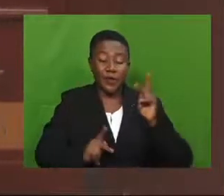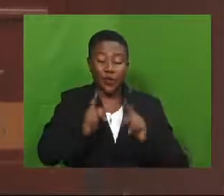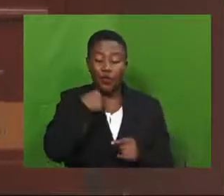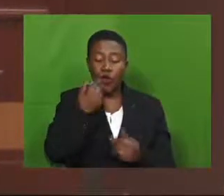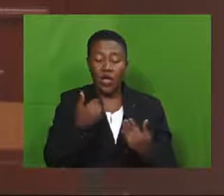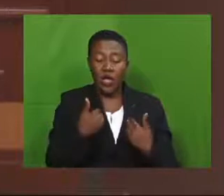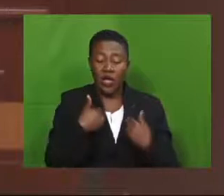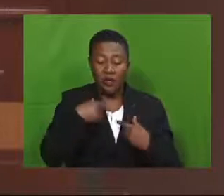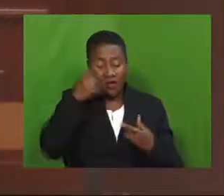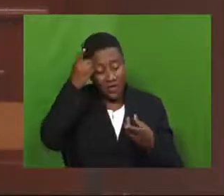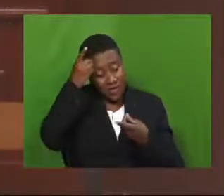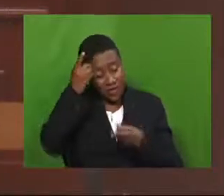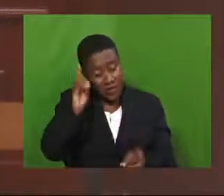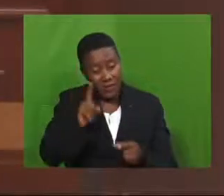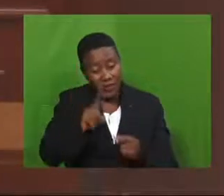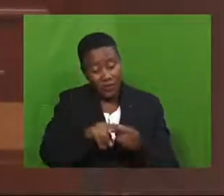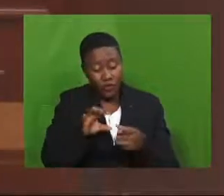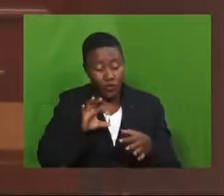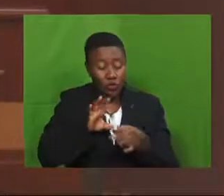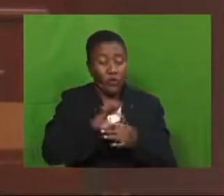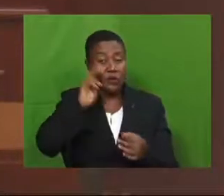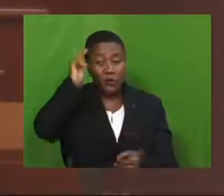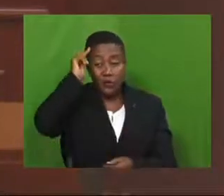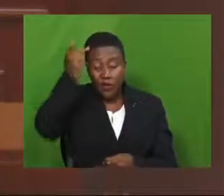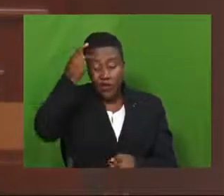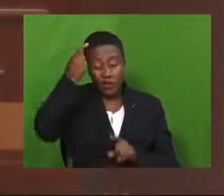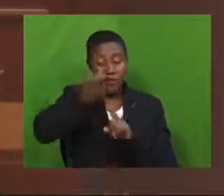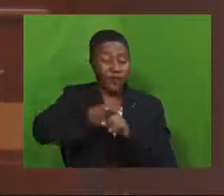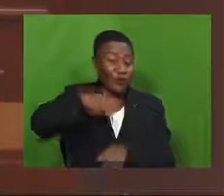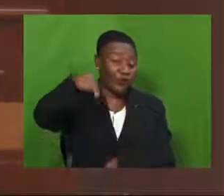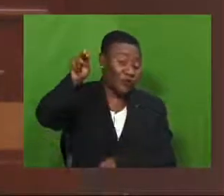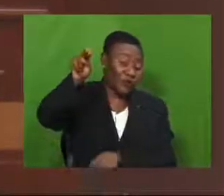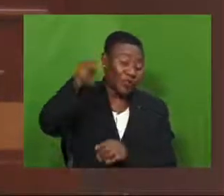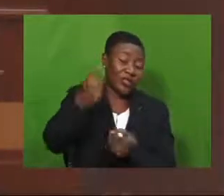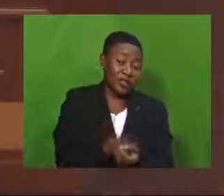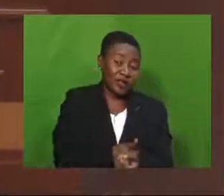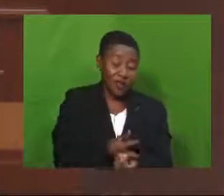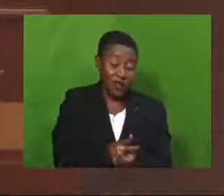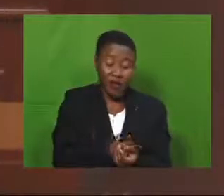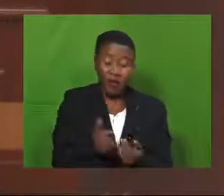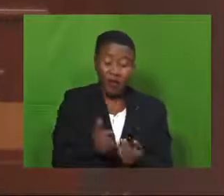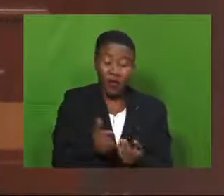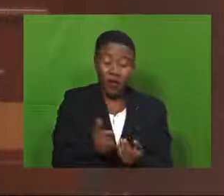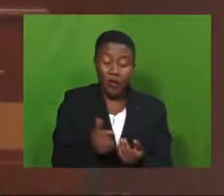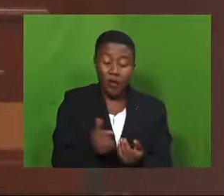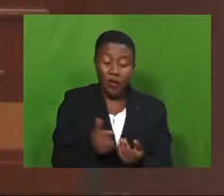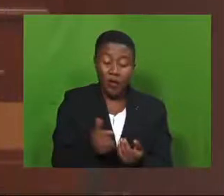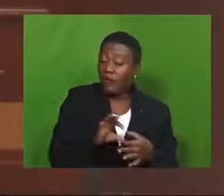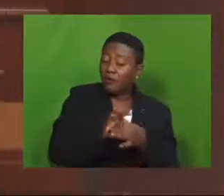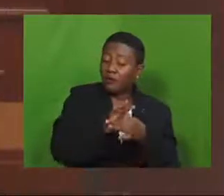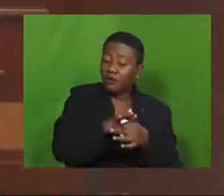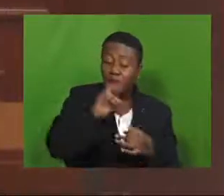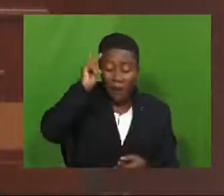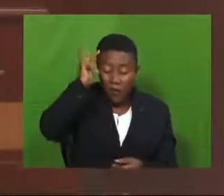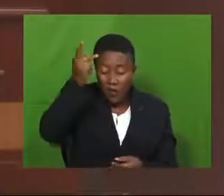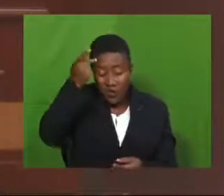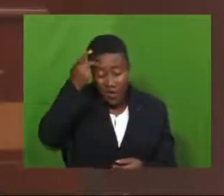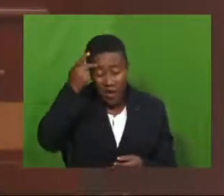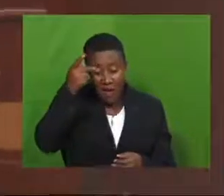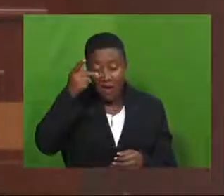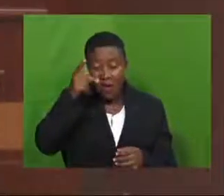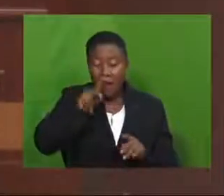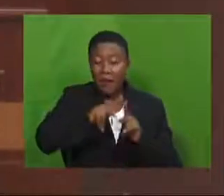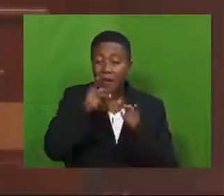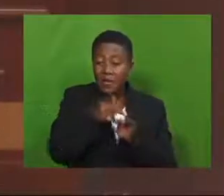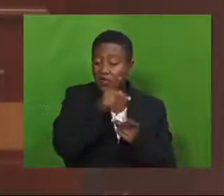to charter the path of politics from Northern Ghana. Whether you belong to the political party he belongs to or not, you would have